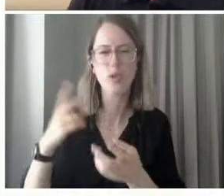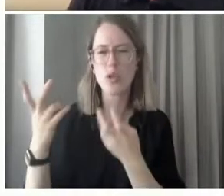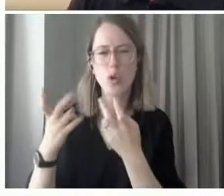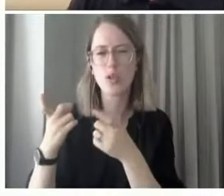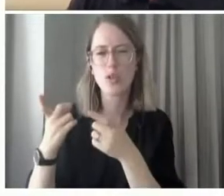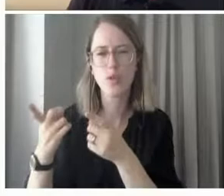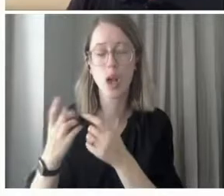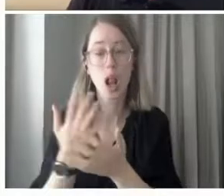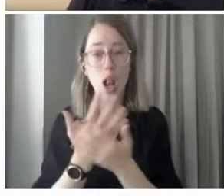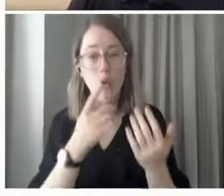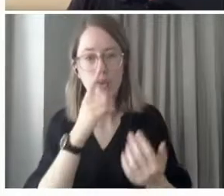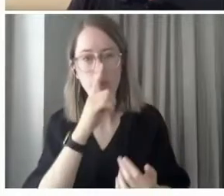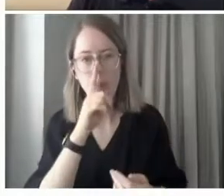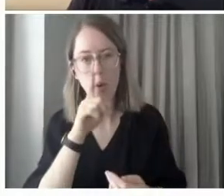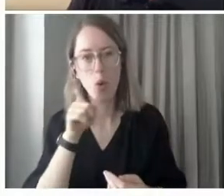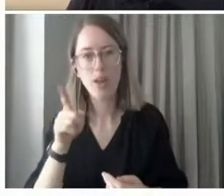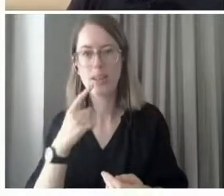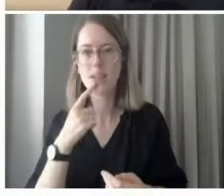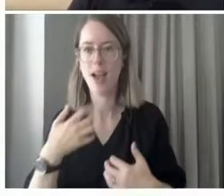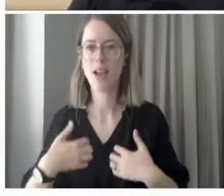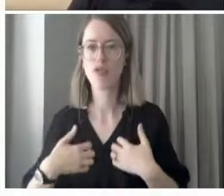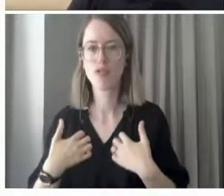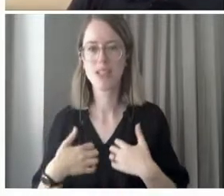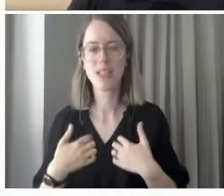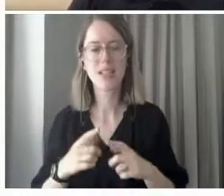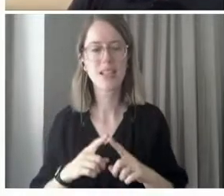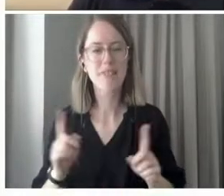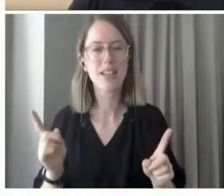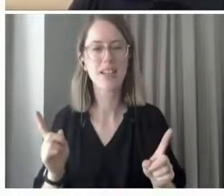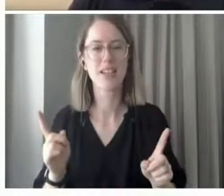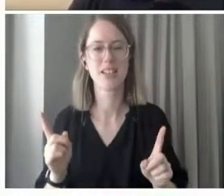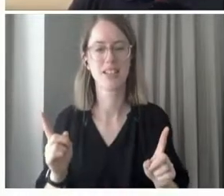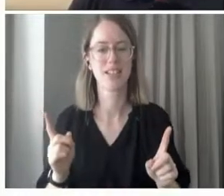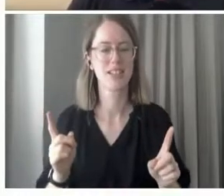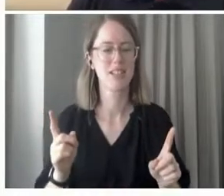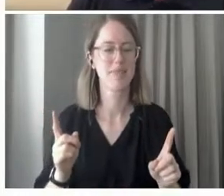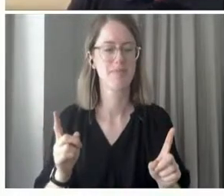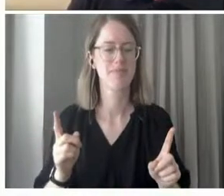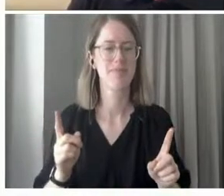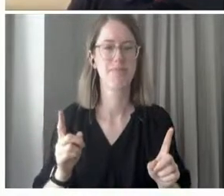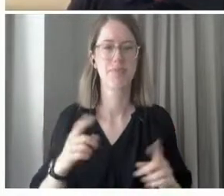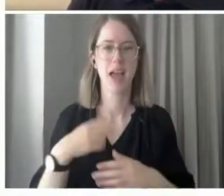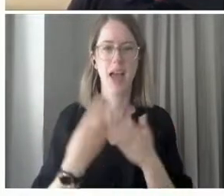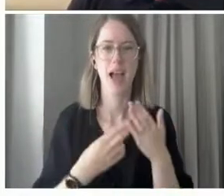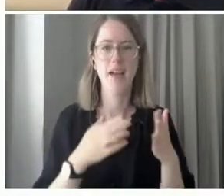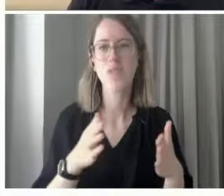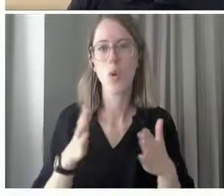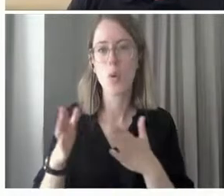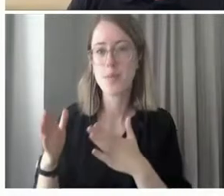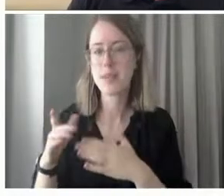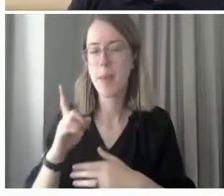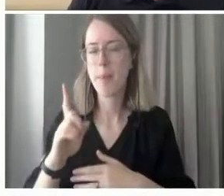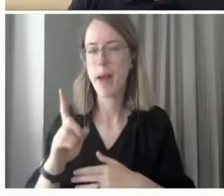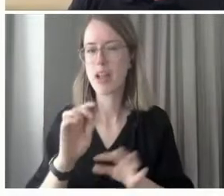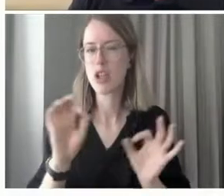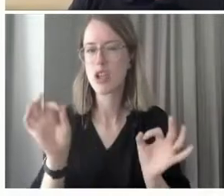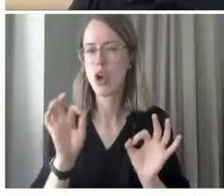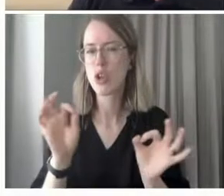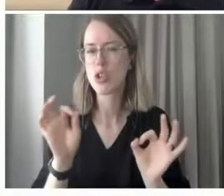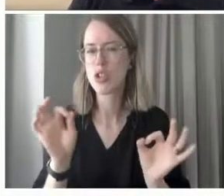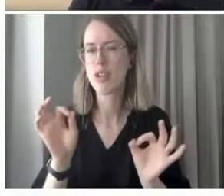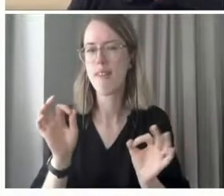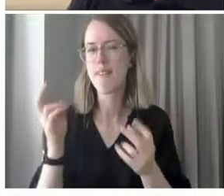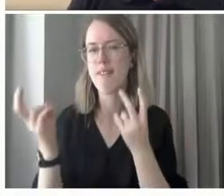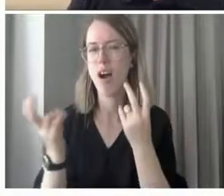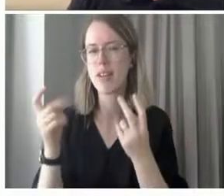lot of people here say they're interested in a lot of different genres and art forms, but they're not necessarily finding